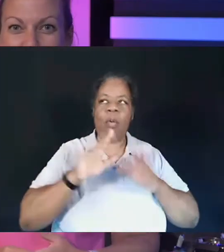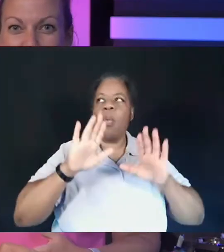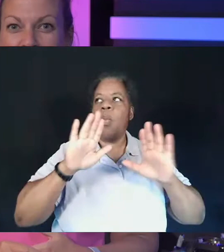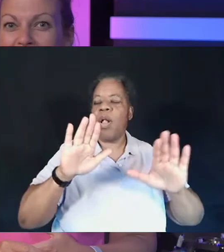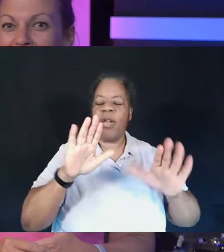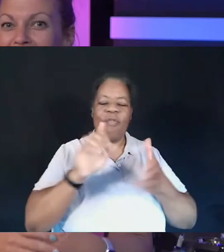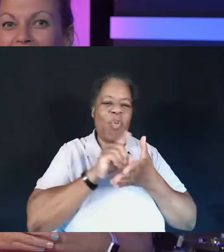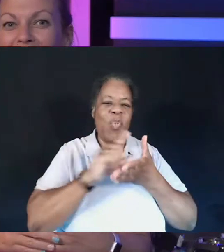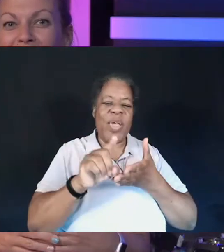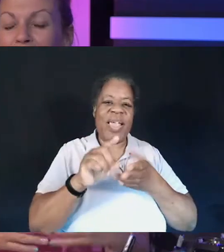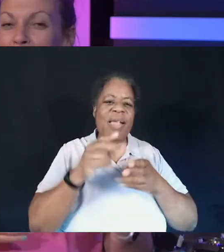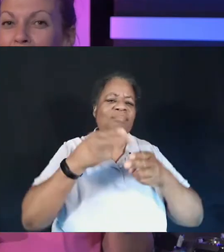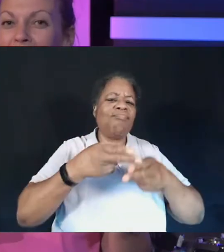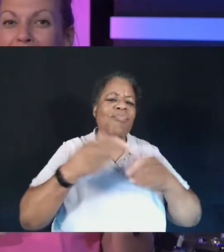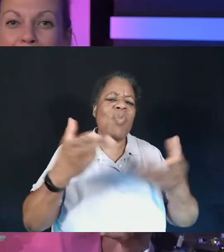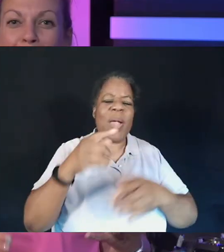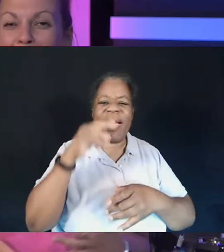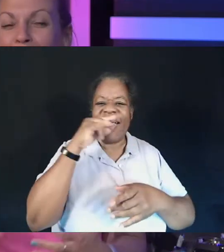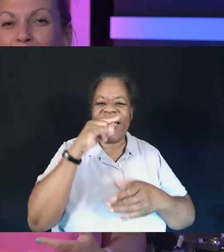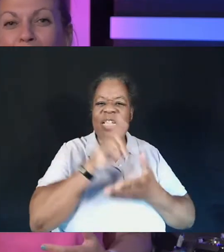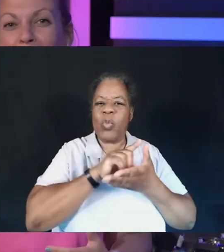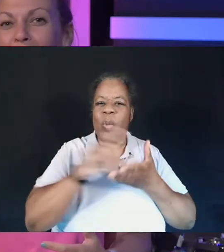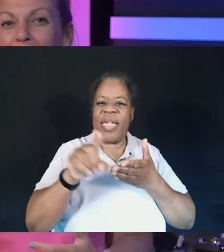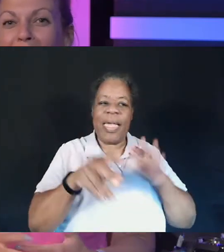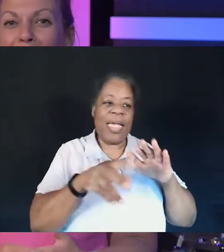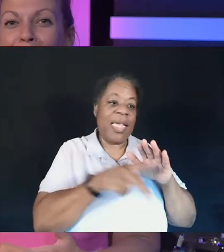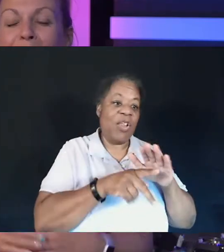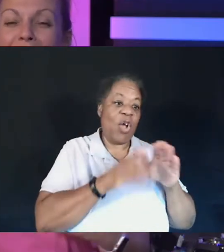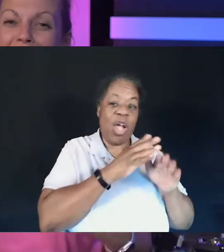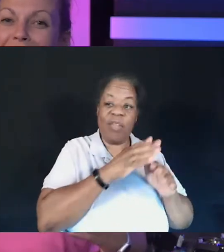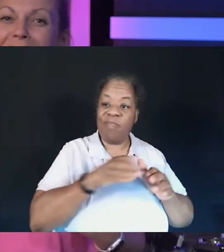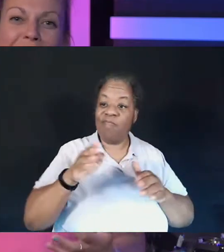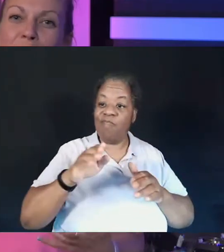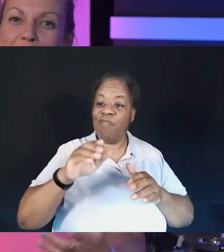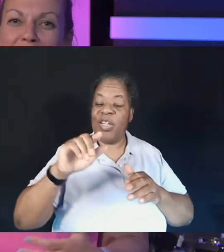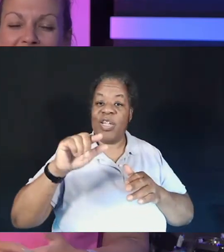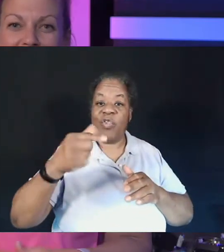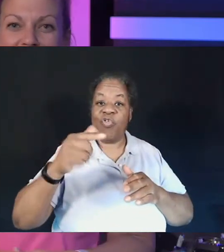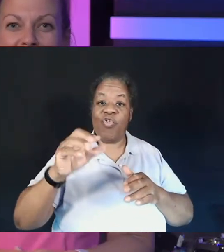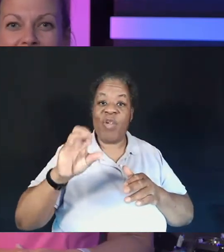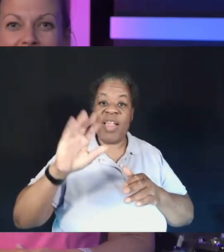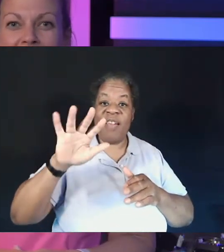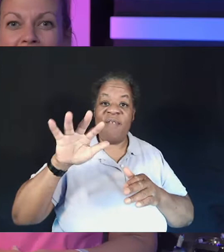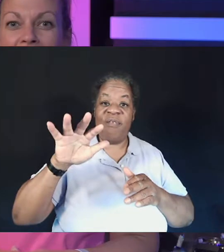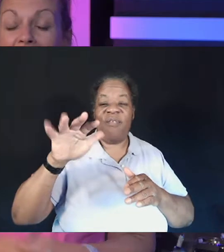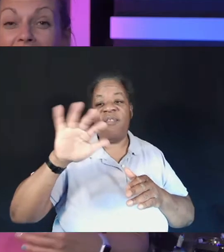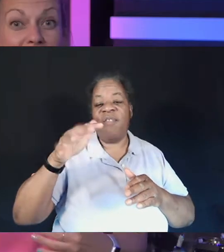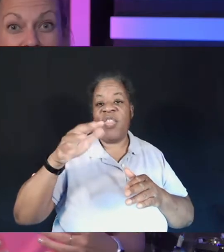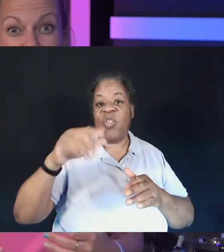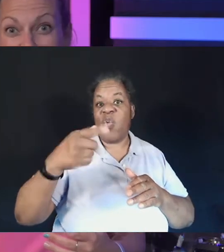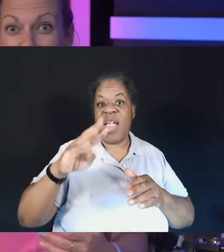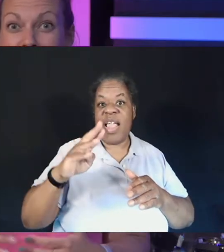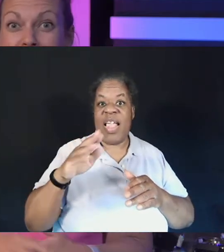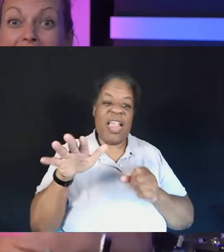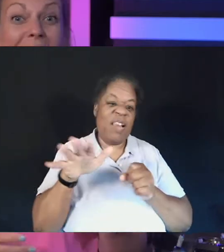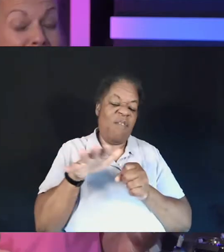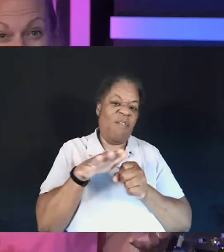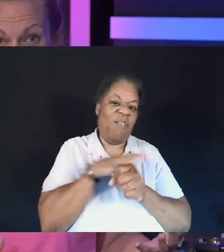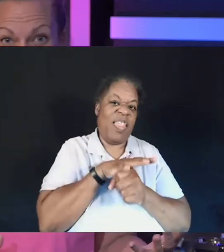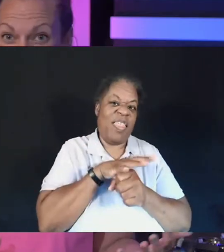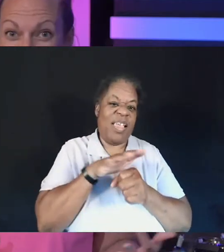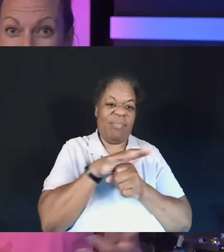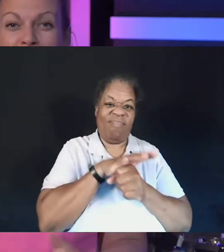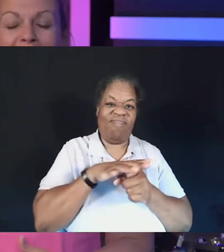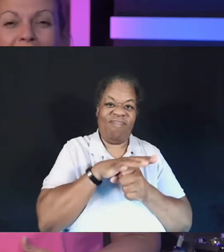Week. We had kids from kindergarten through grade 5 filling the sanctuary in Lexington and online and